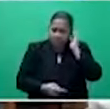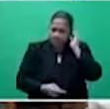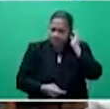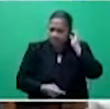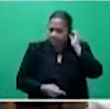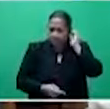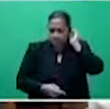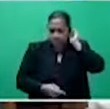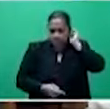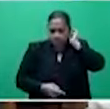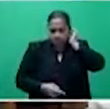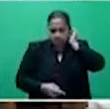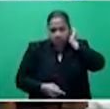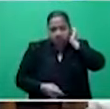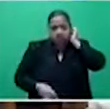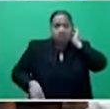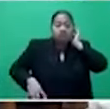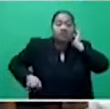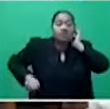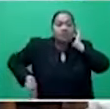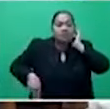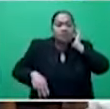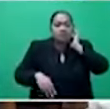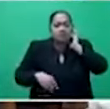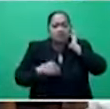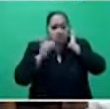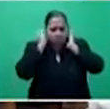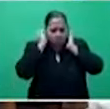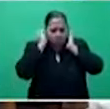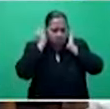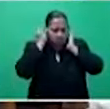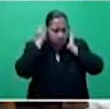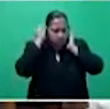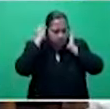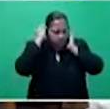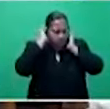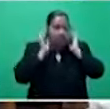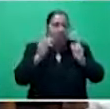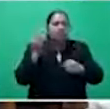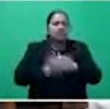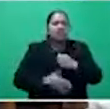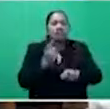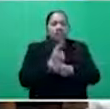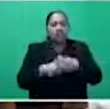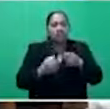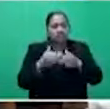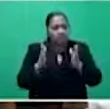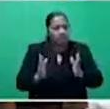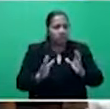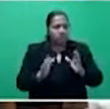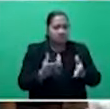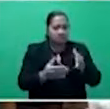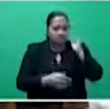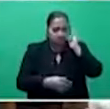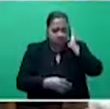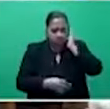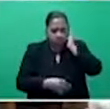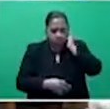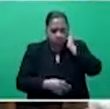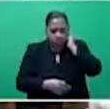Mr. Speaker, sir, the members also did not talk about the housing sector. Honourable Naulu Matua actually talked about the housing sector. She